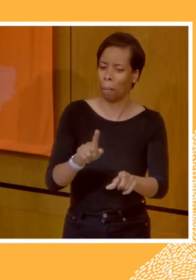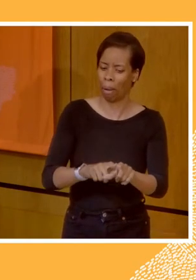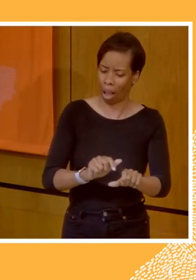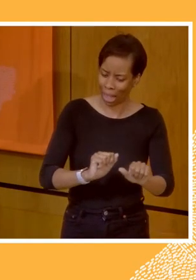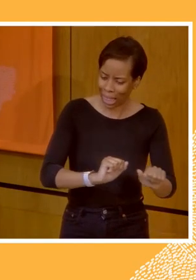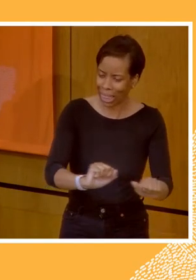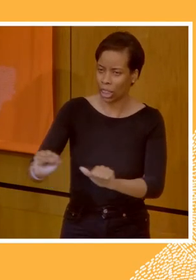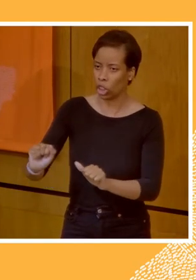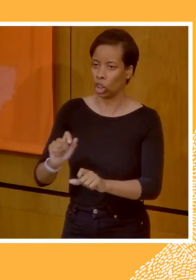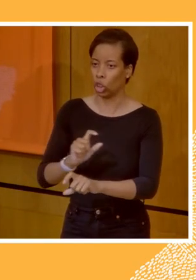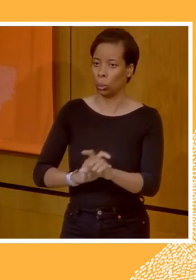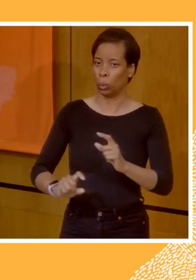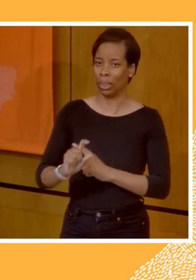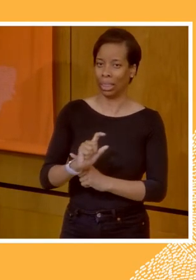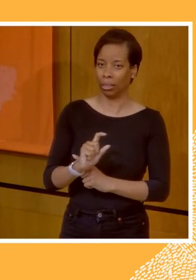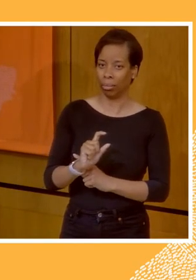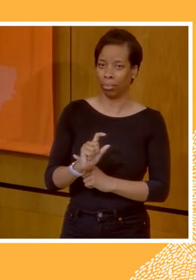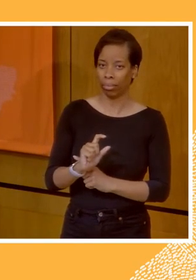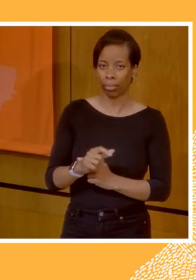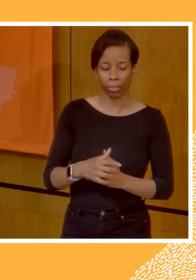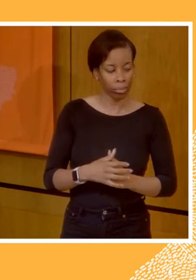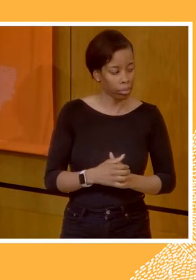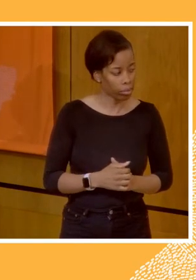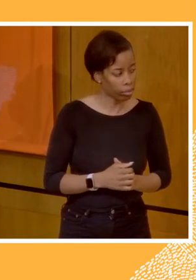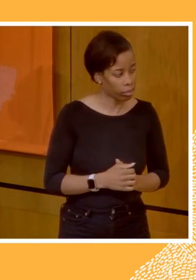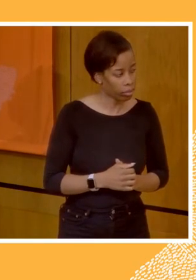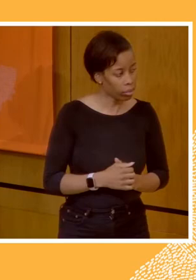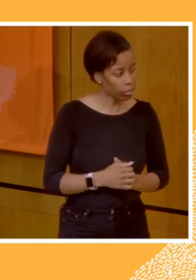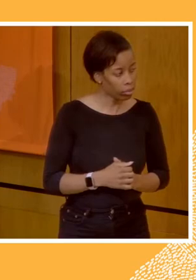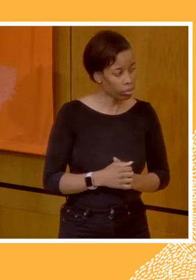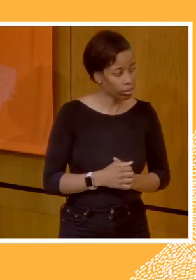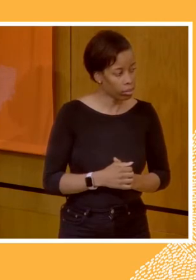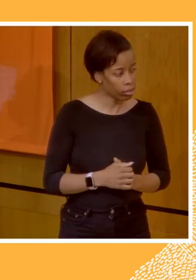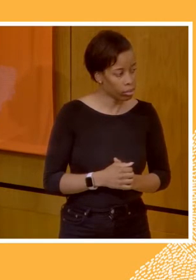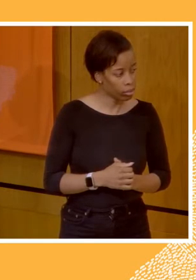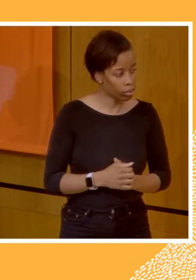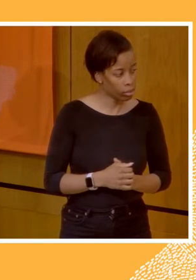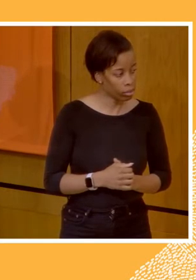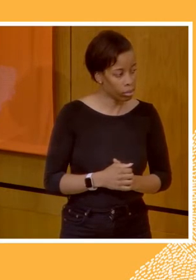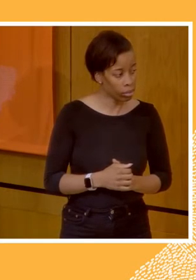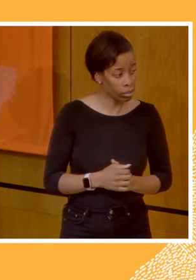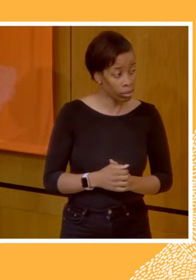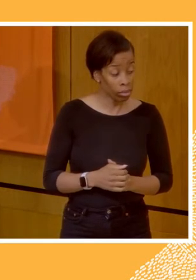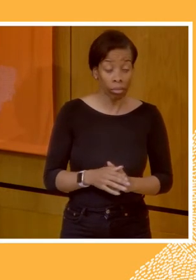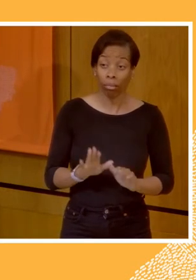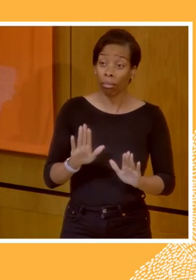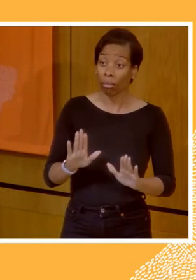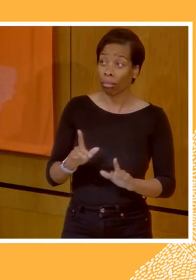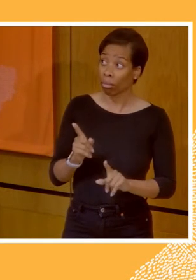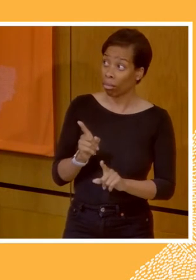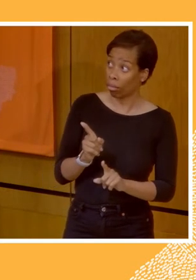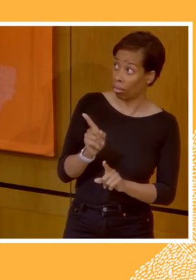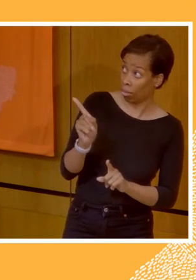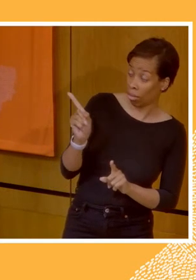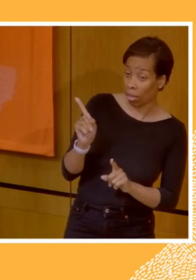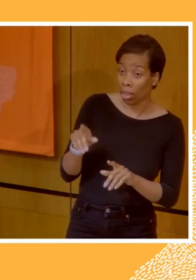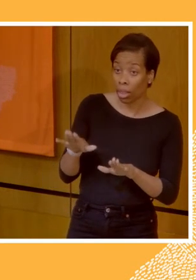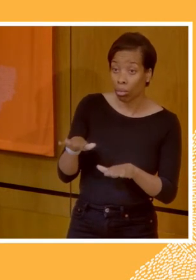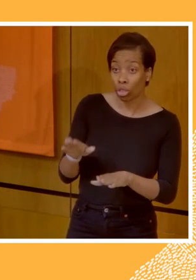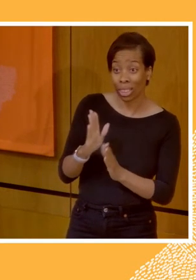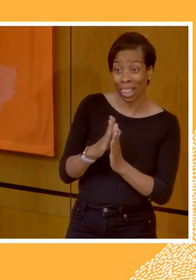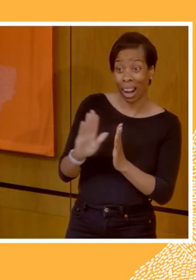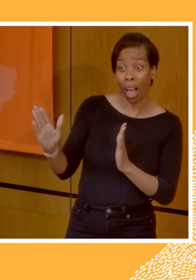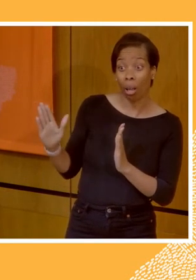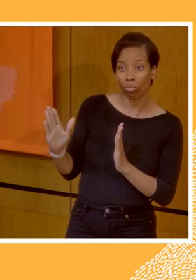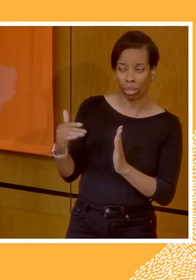environment. I mean, I think a really good example of the power of this is, not to promote our competitors, but British Library have got a show on at